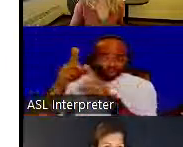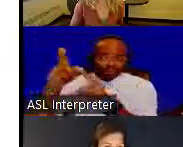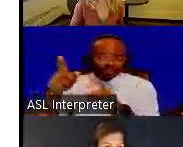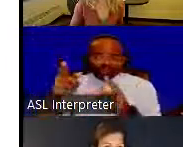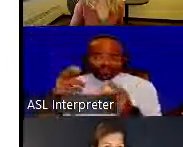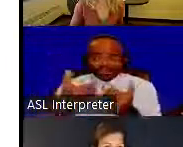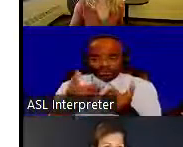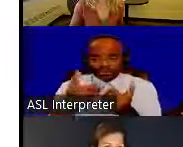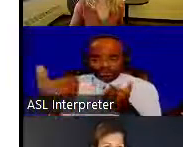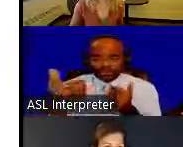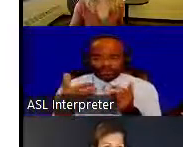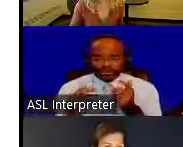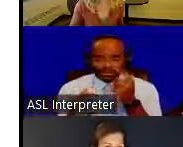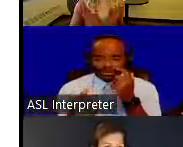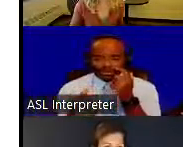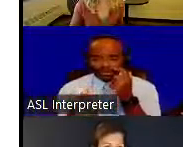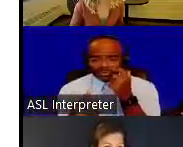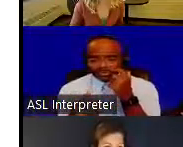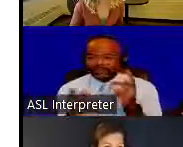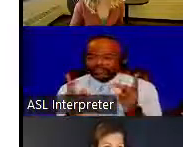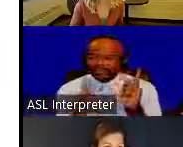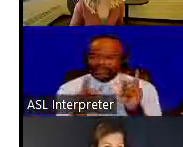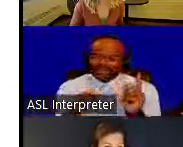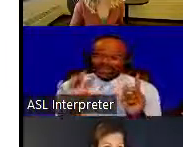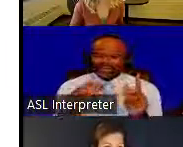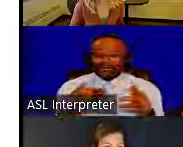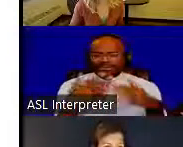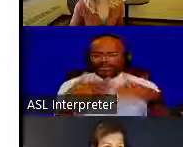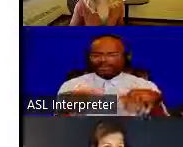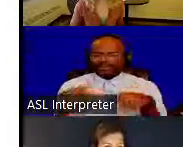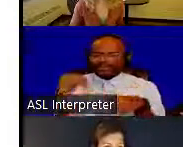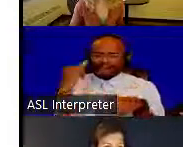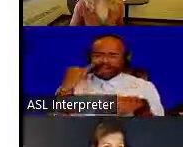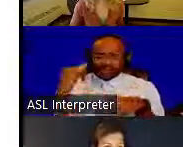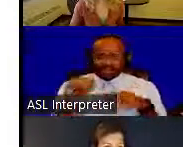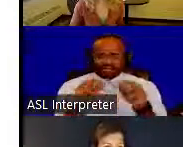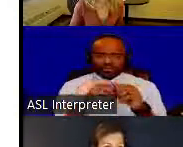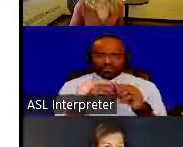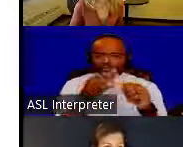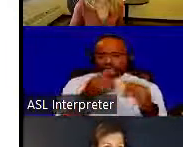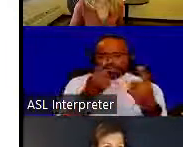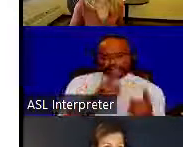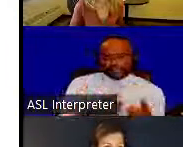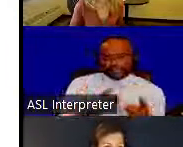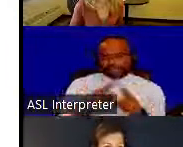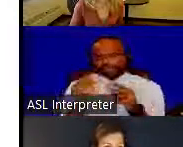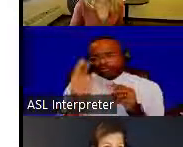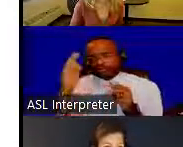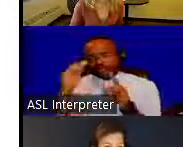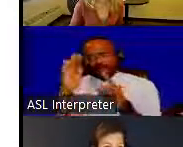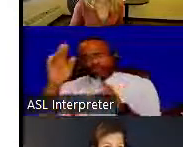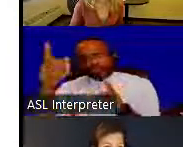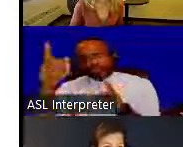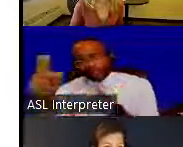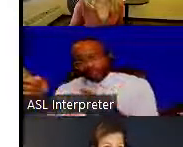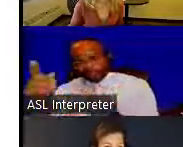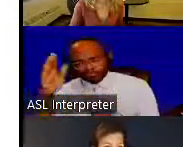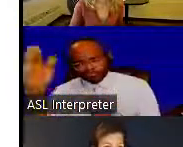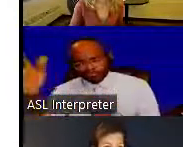absolutely, we have folks kind of divvying up their ideas in that fashion. Also,